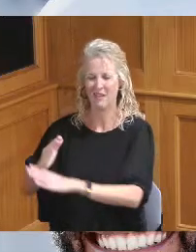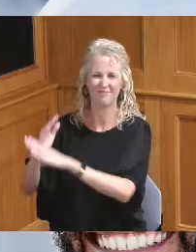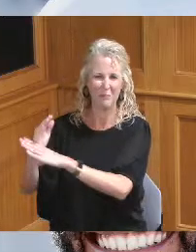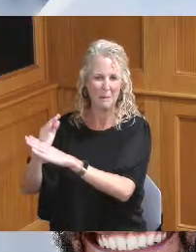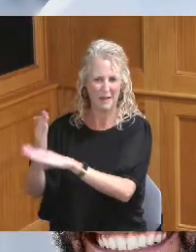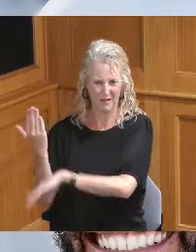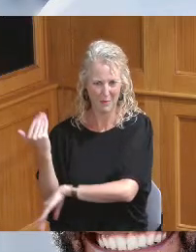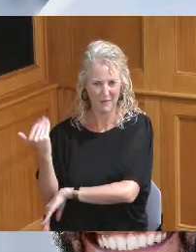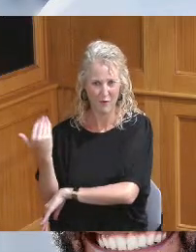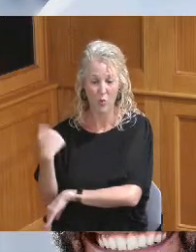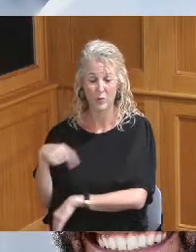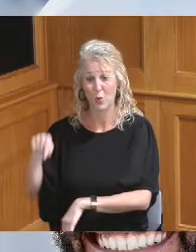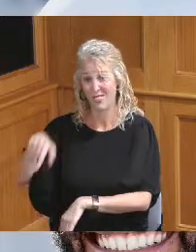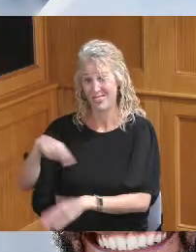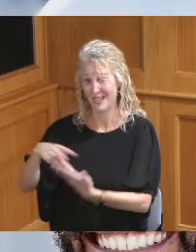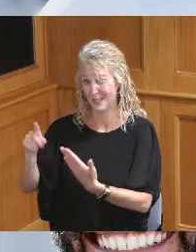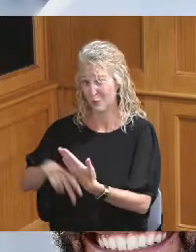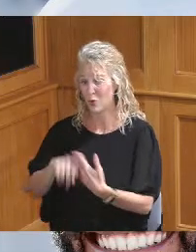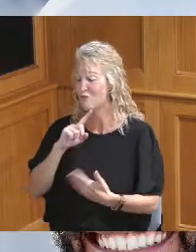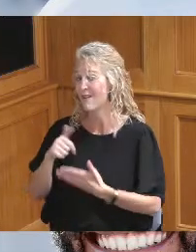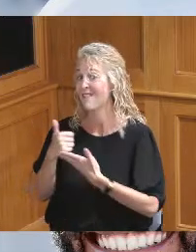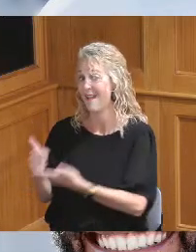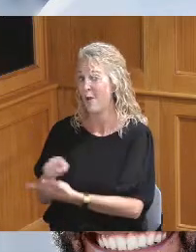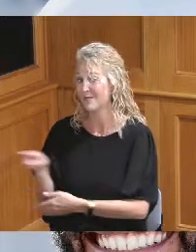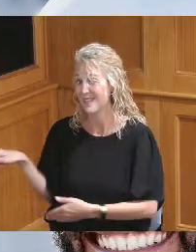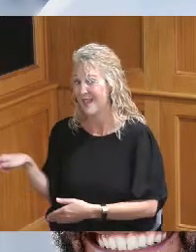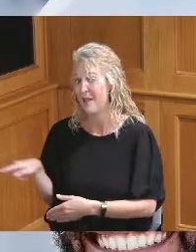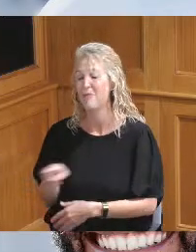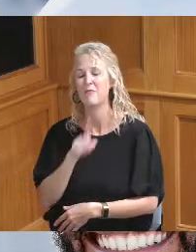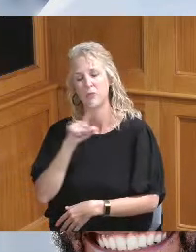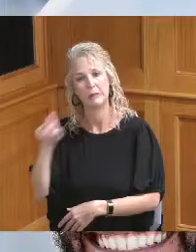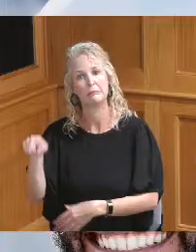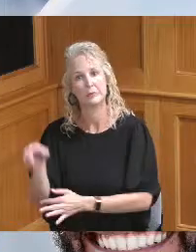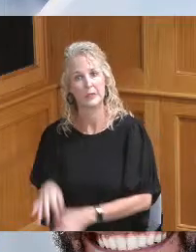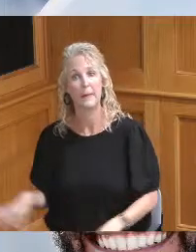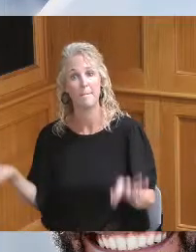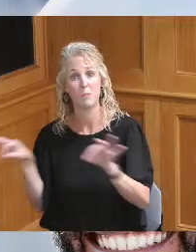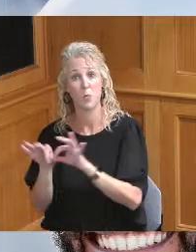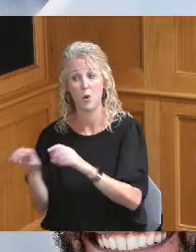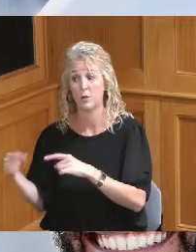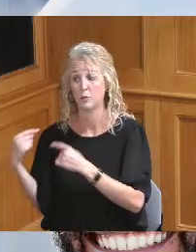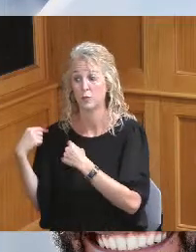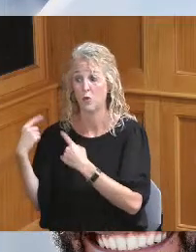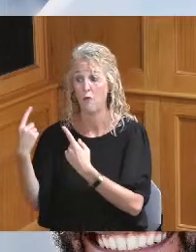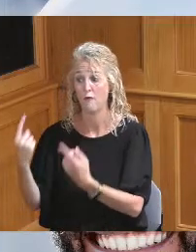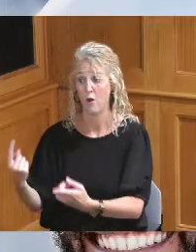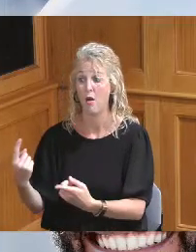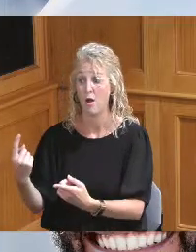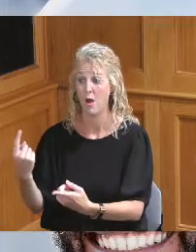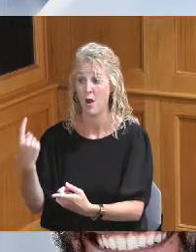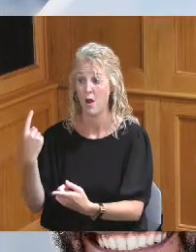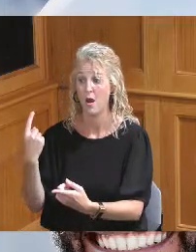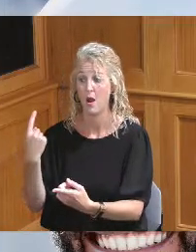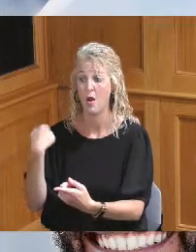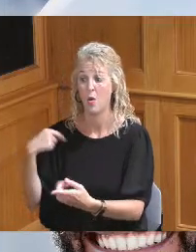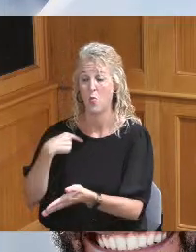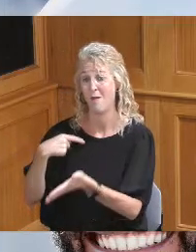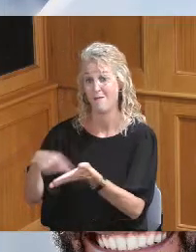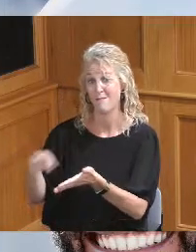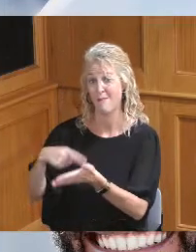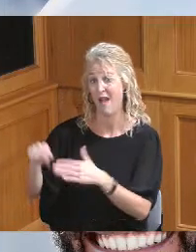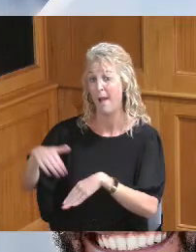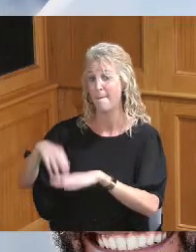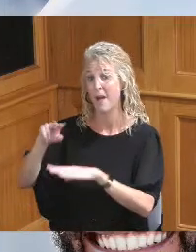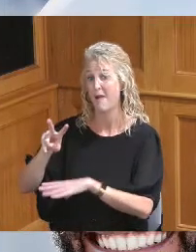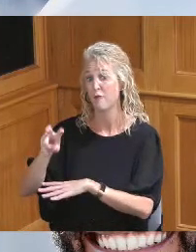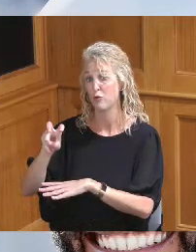completely helpful, and not only just helpful, but necessary. To date, we've afforded our participants over